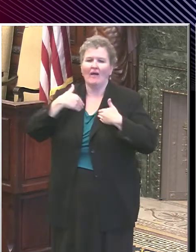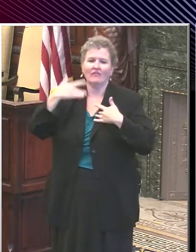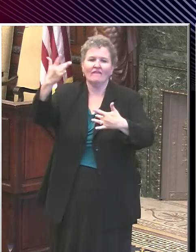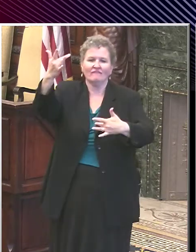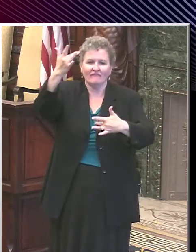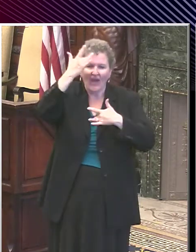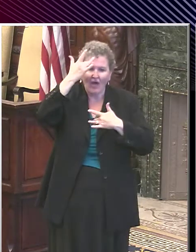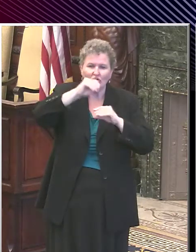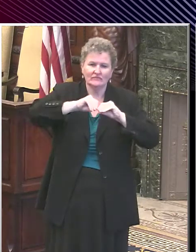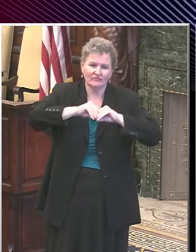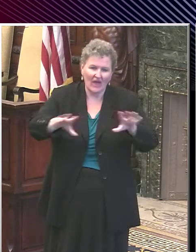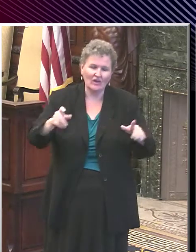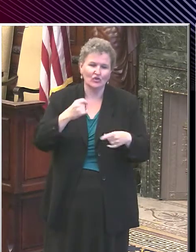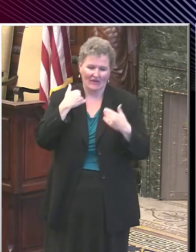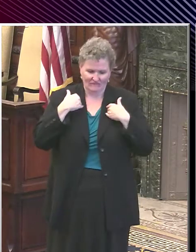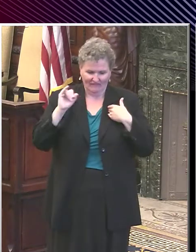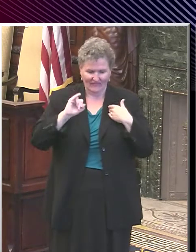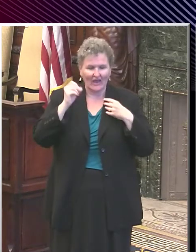act accordingly.